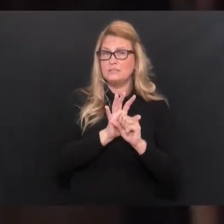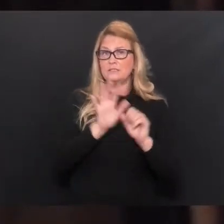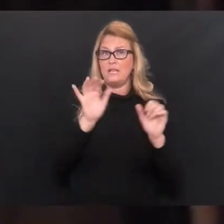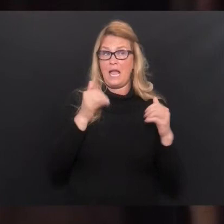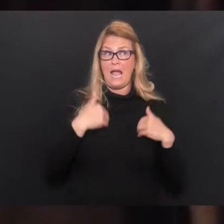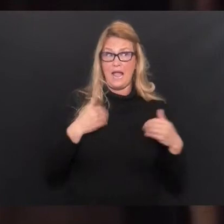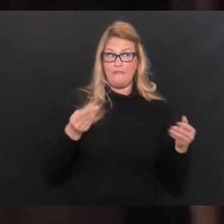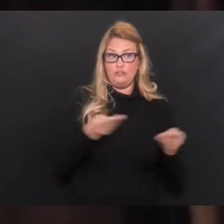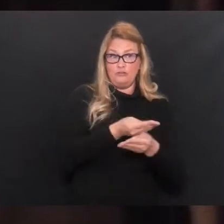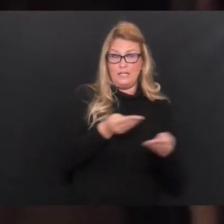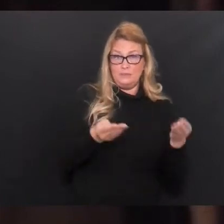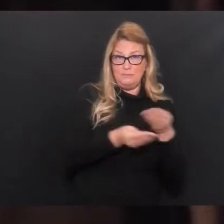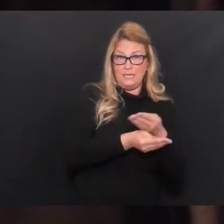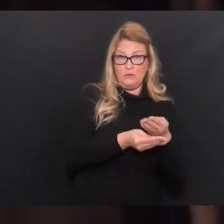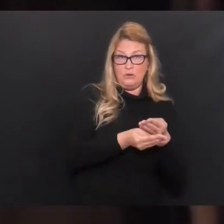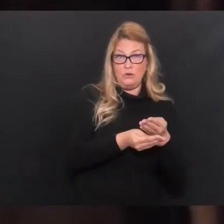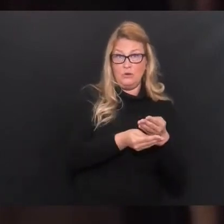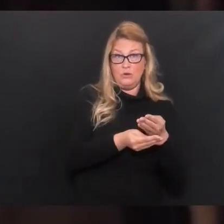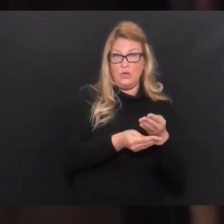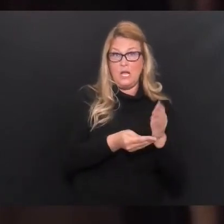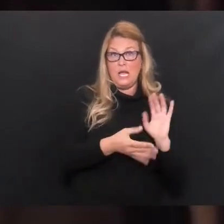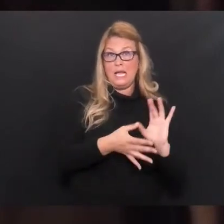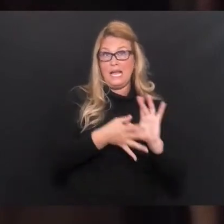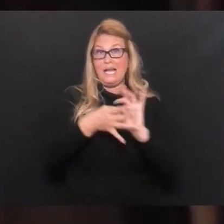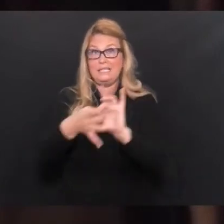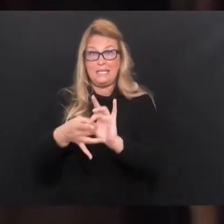transmissible, that bind better to